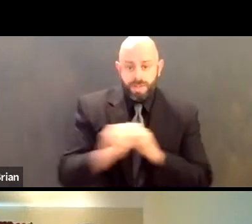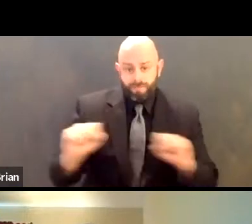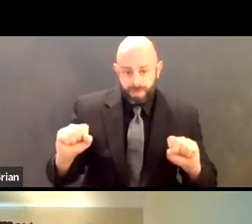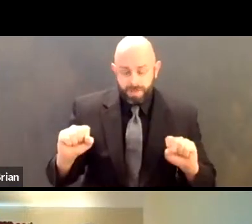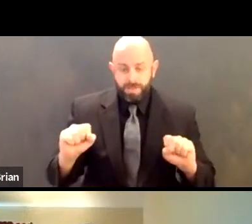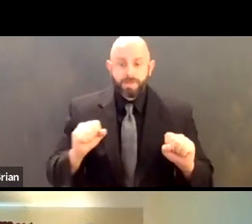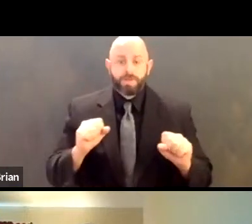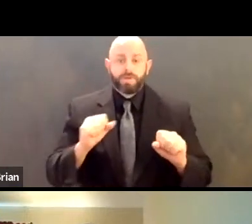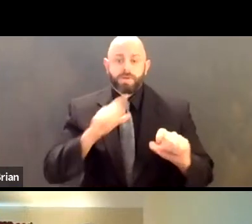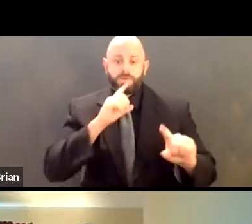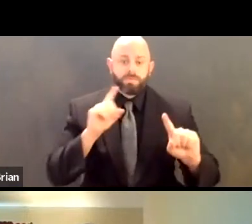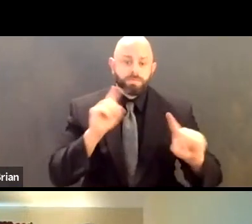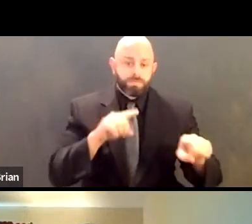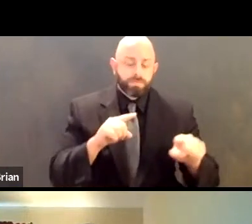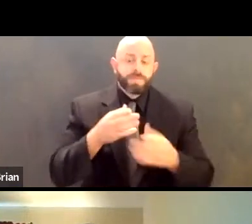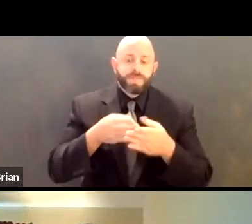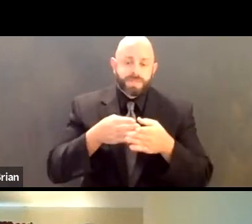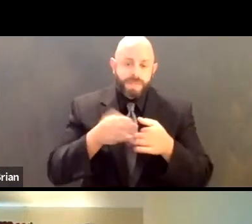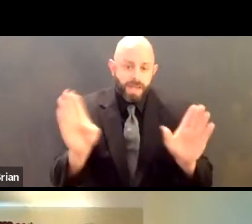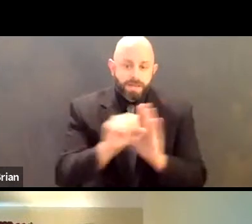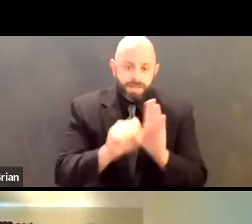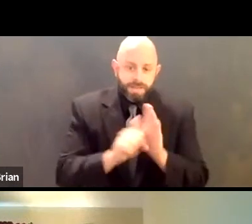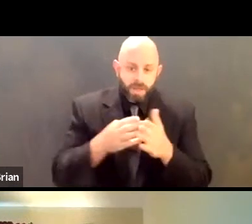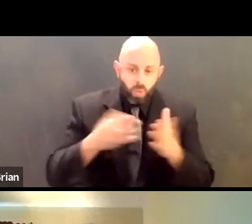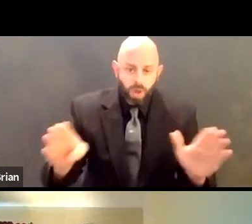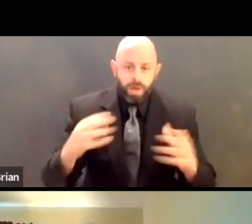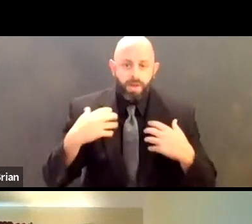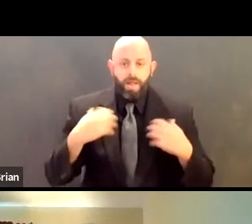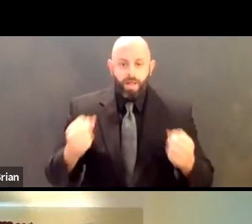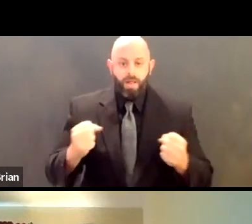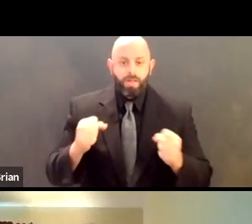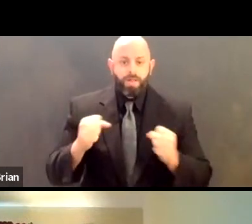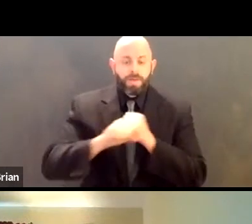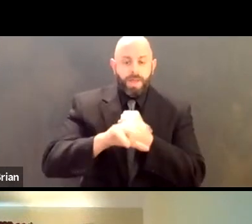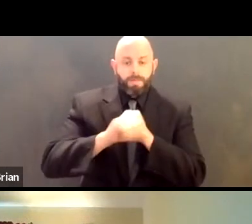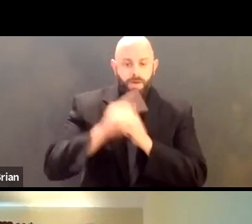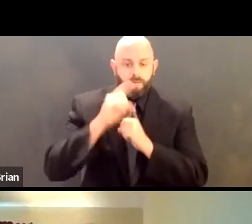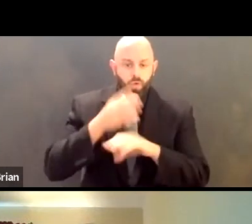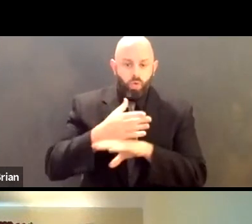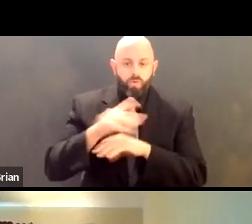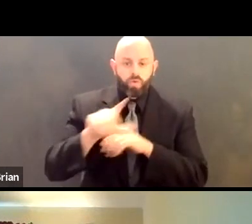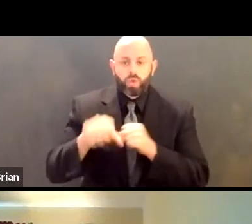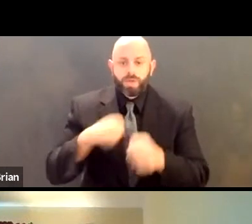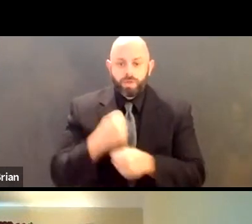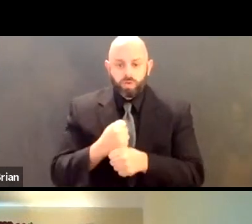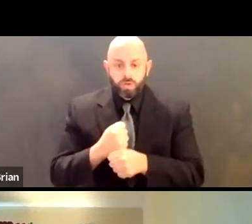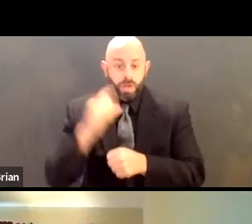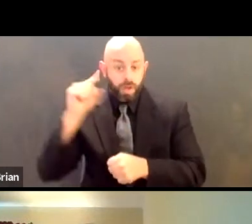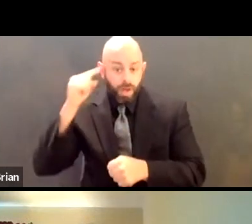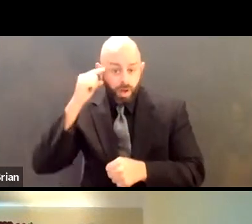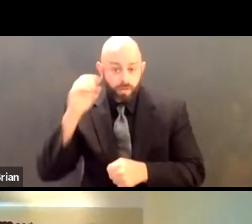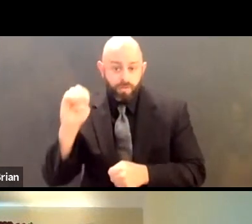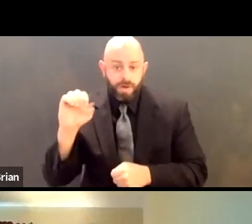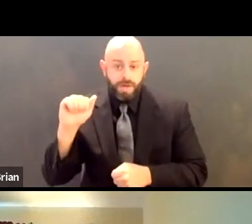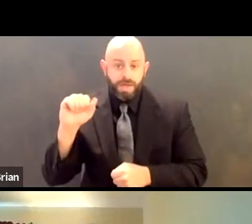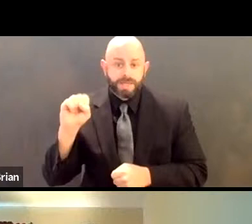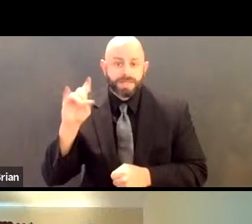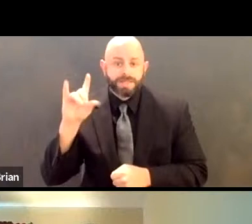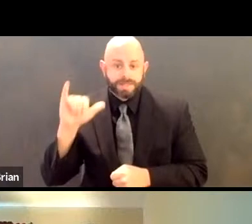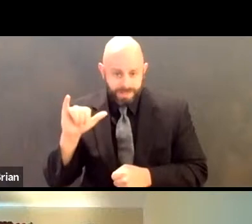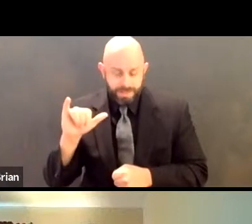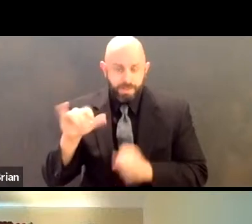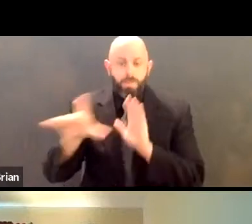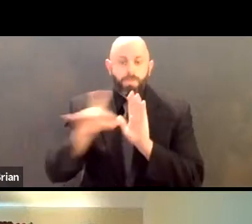directed statewide public safety and health campaigns for over 20 years. He was appointed by Governor Easley to chair the North Carolina Council